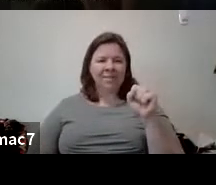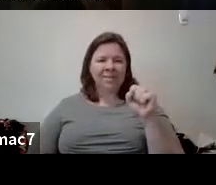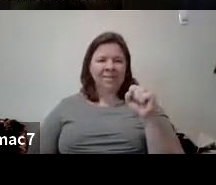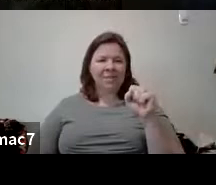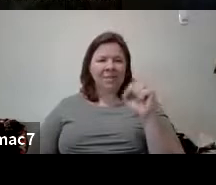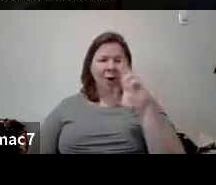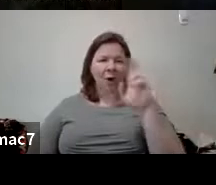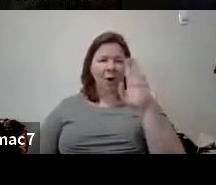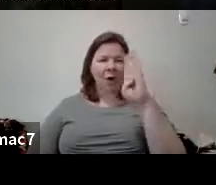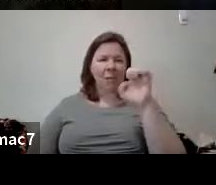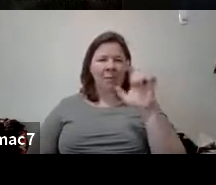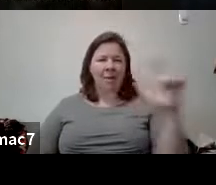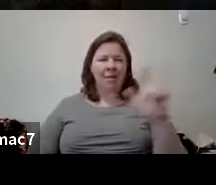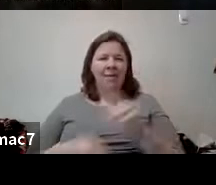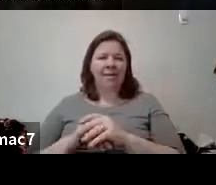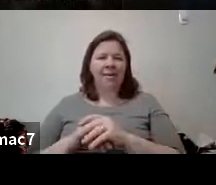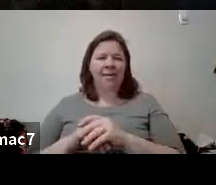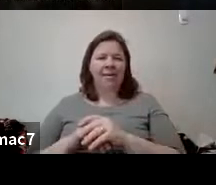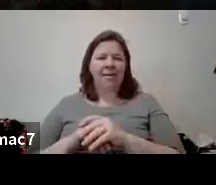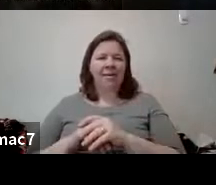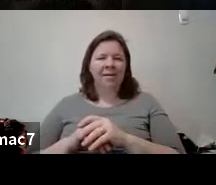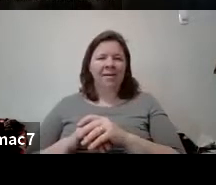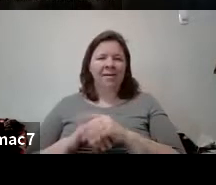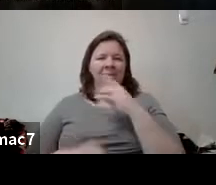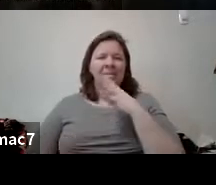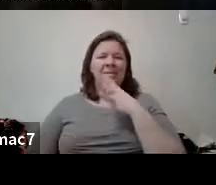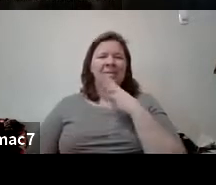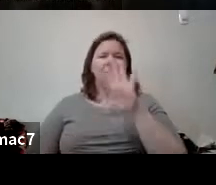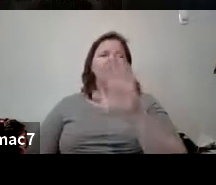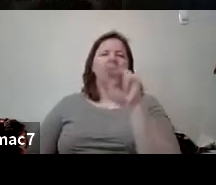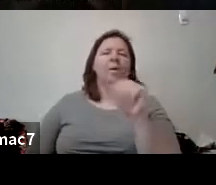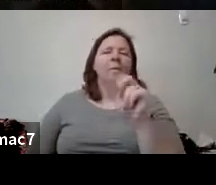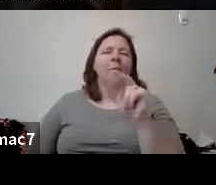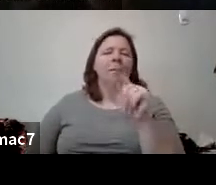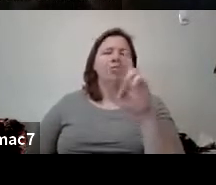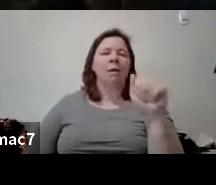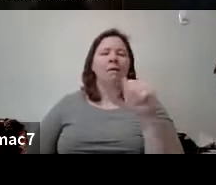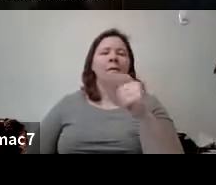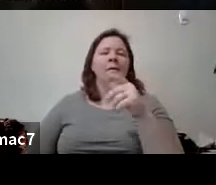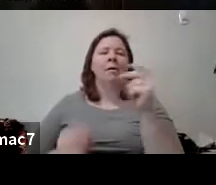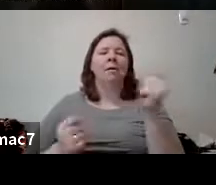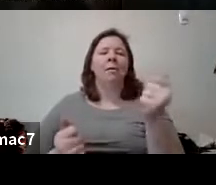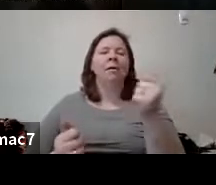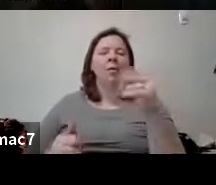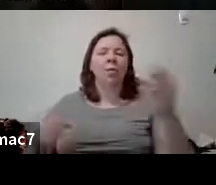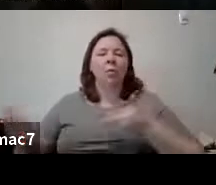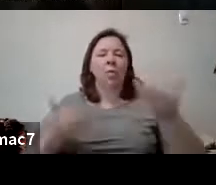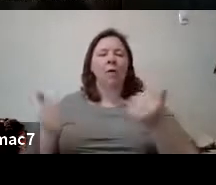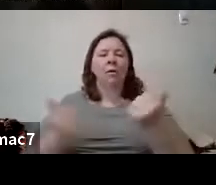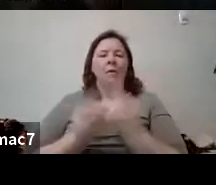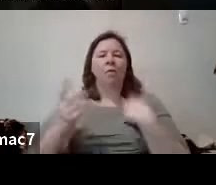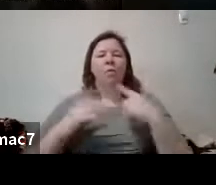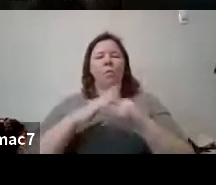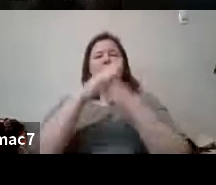for joining us. You finally found the button. Say your mantra quickly so that I can carry on welcoming everyone, and then we can